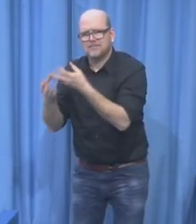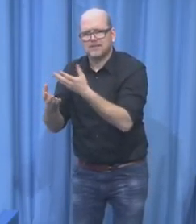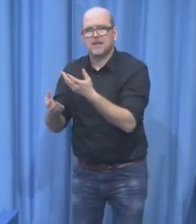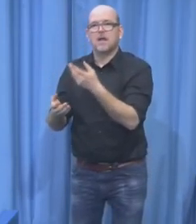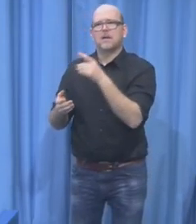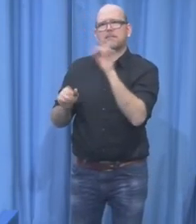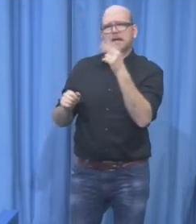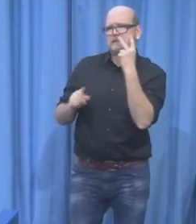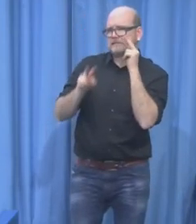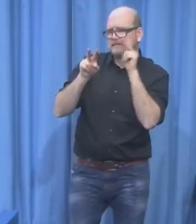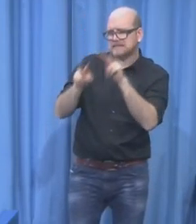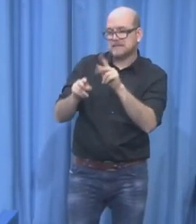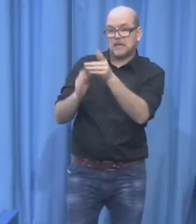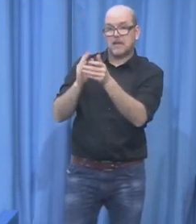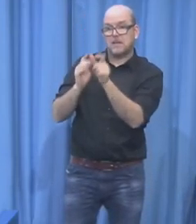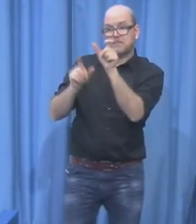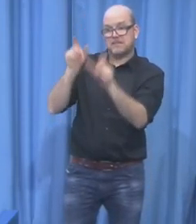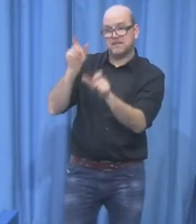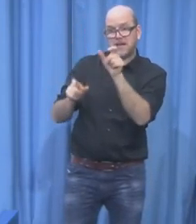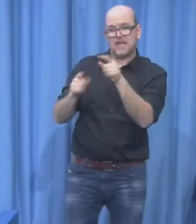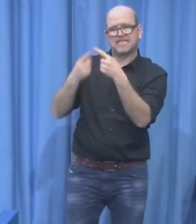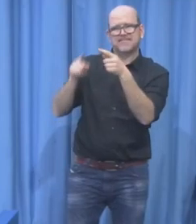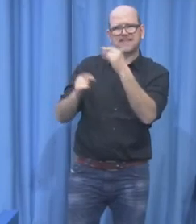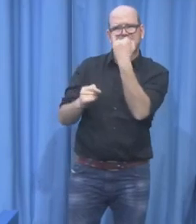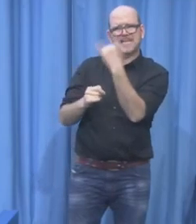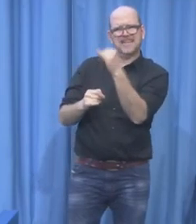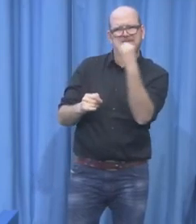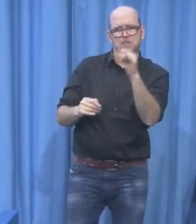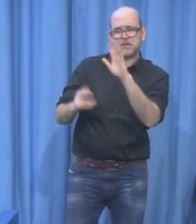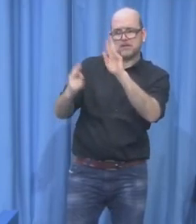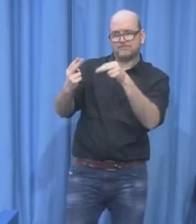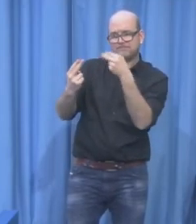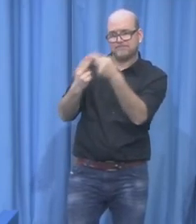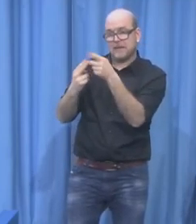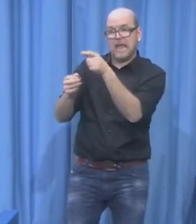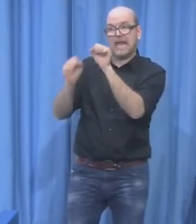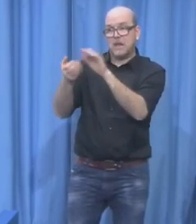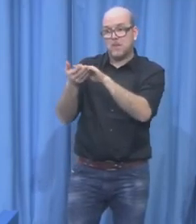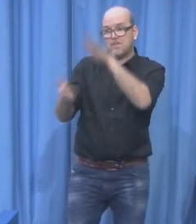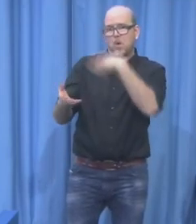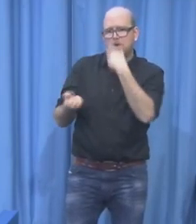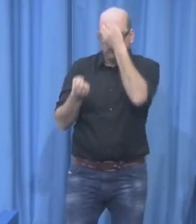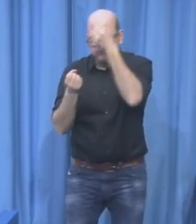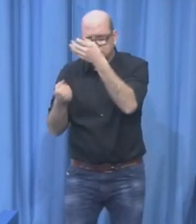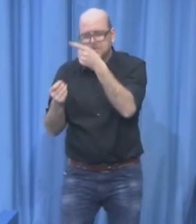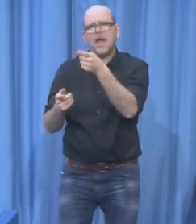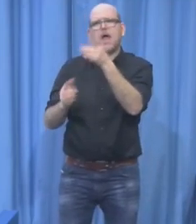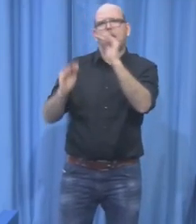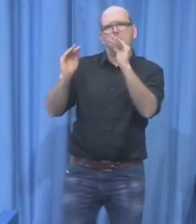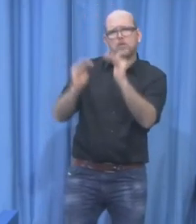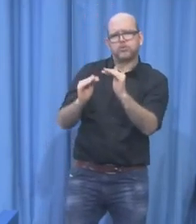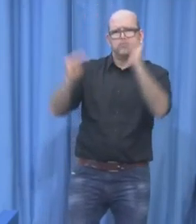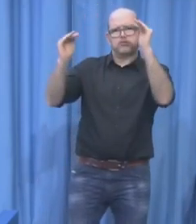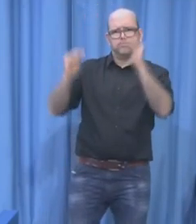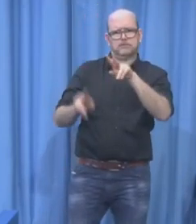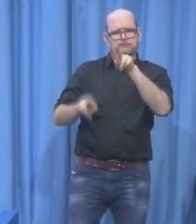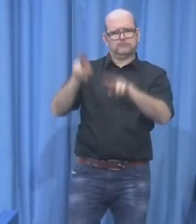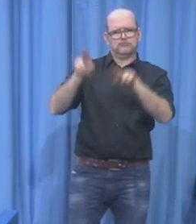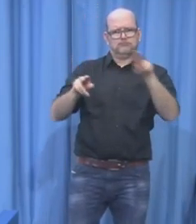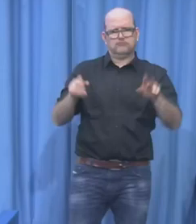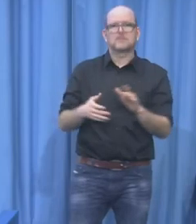retail, administrative, you can see the whole list there, and every student gets a job coach.